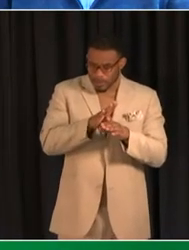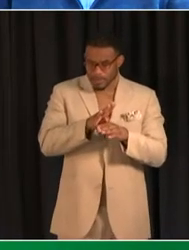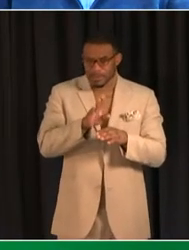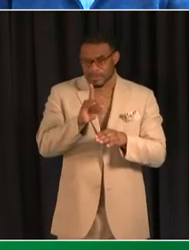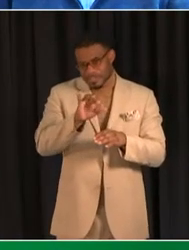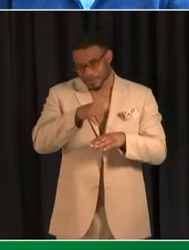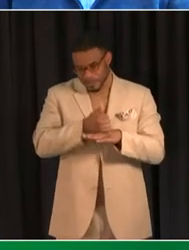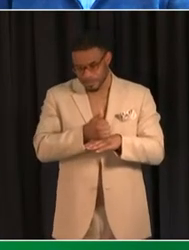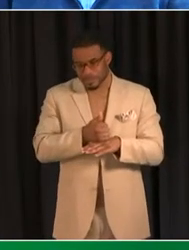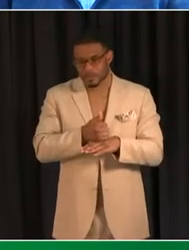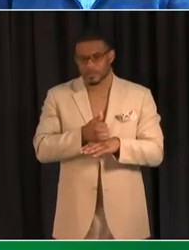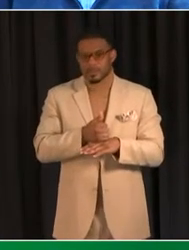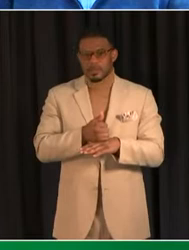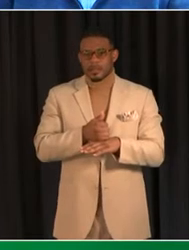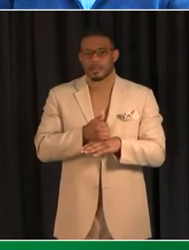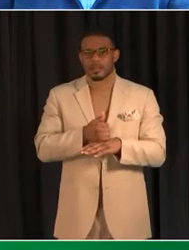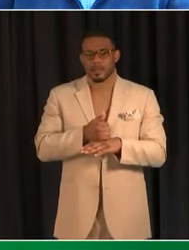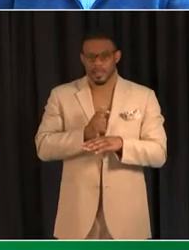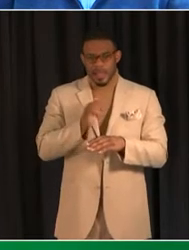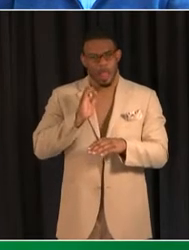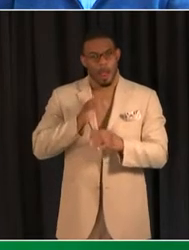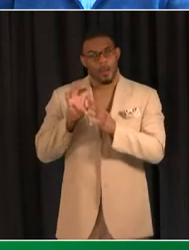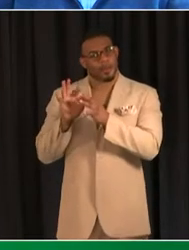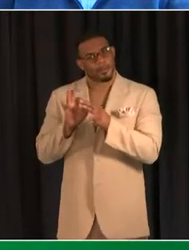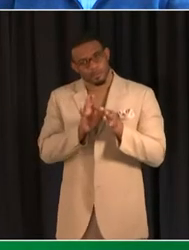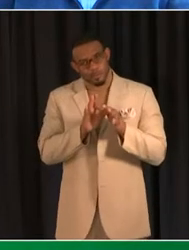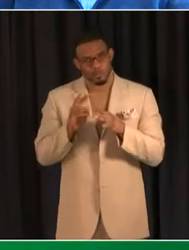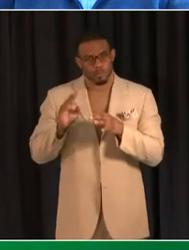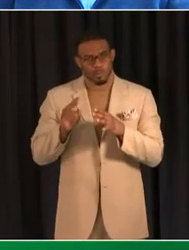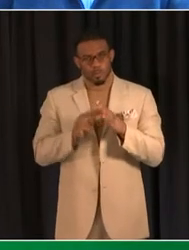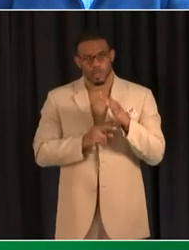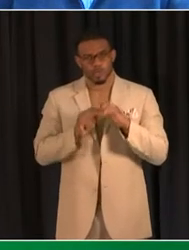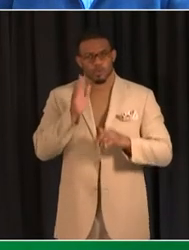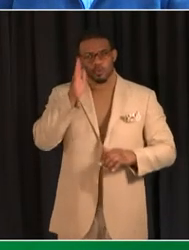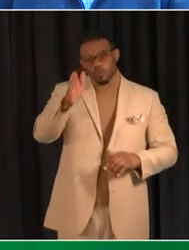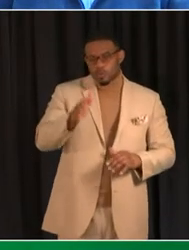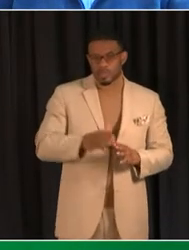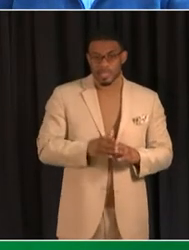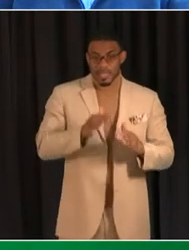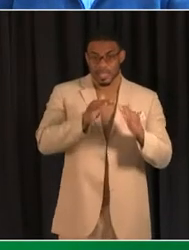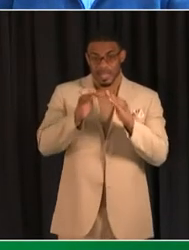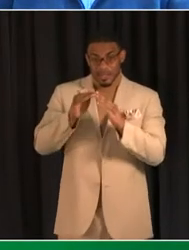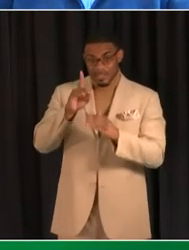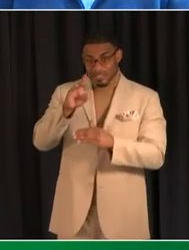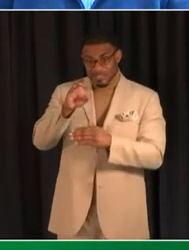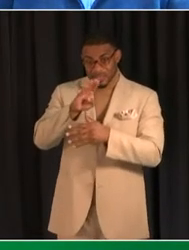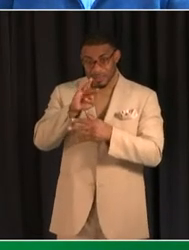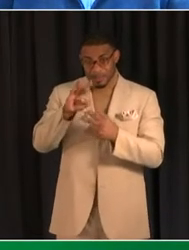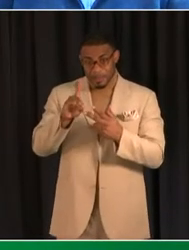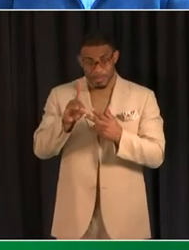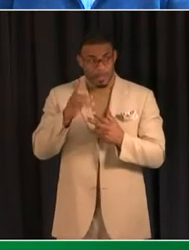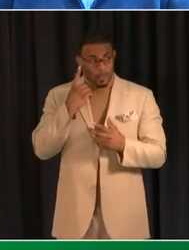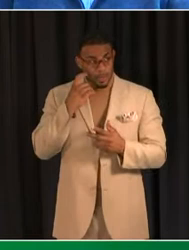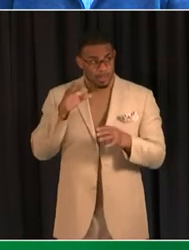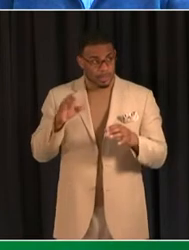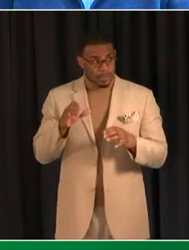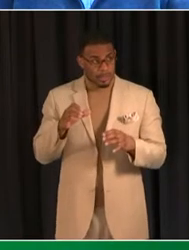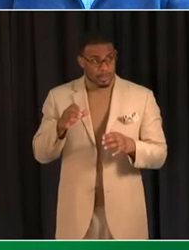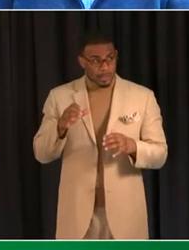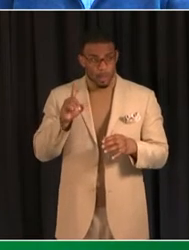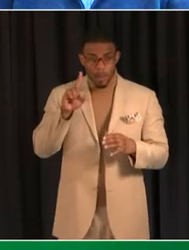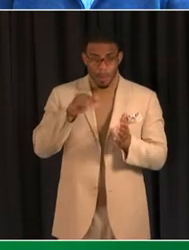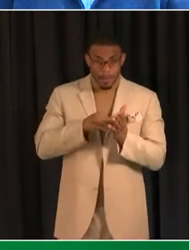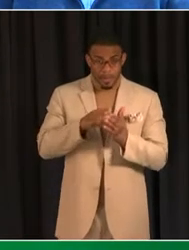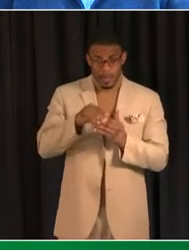local businesses, which again are acting as a bridge to the future. The Downtown DC bid just recently did